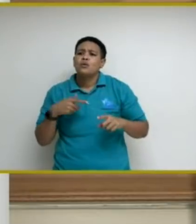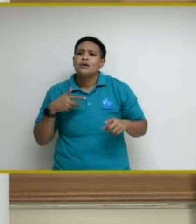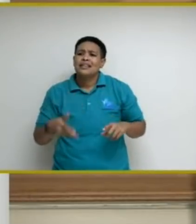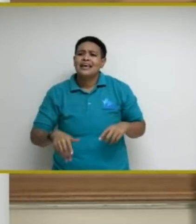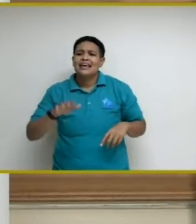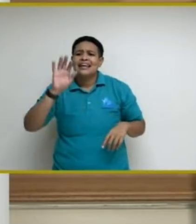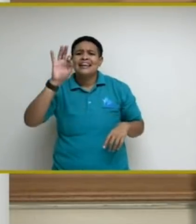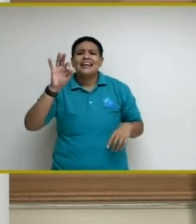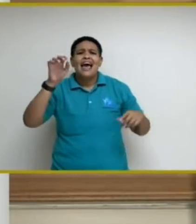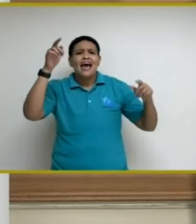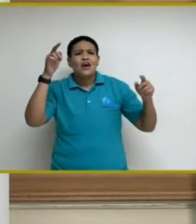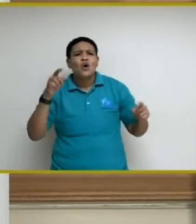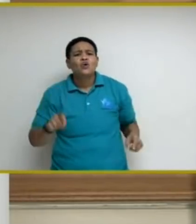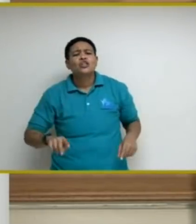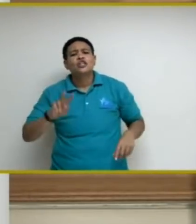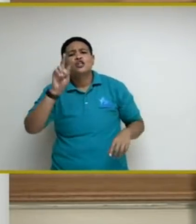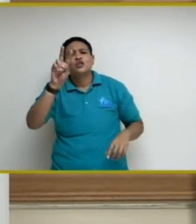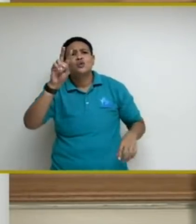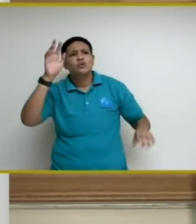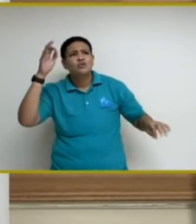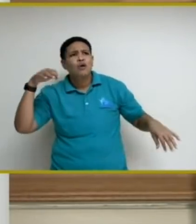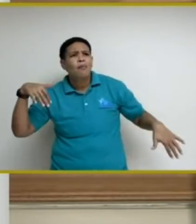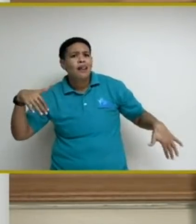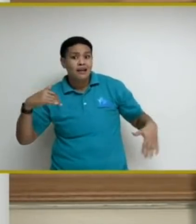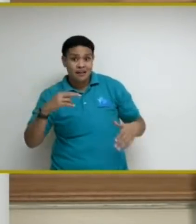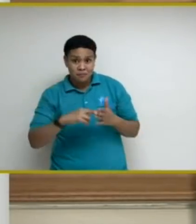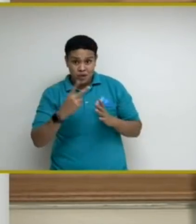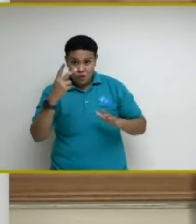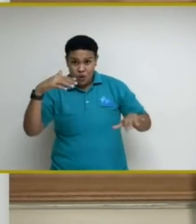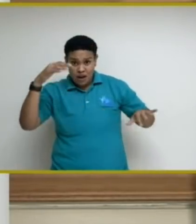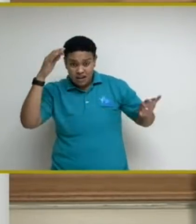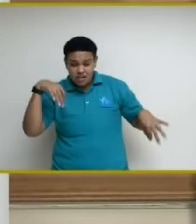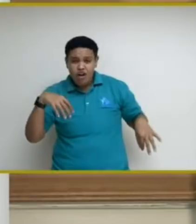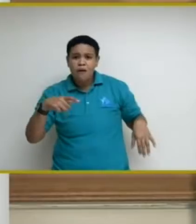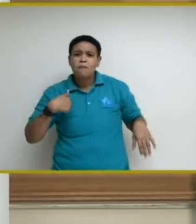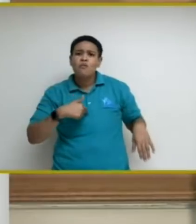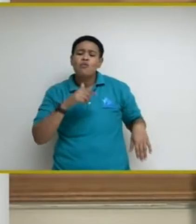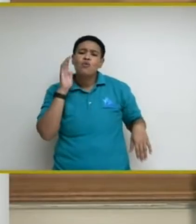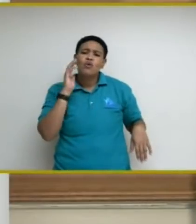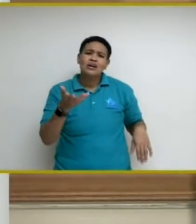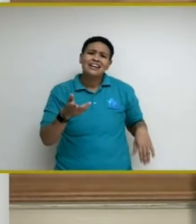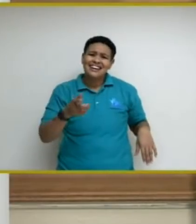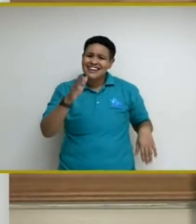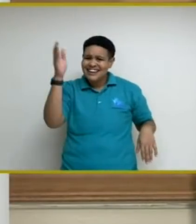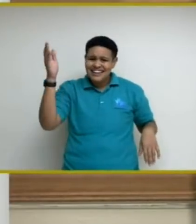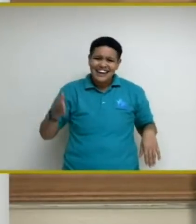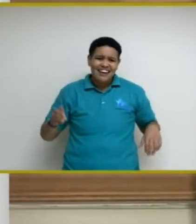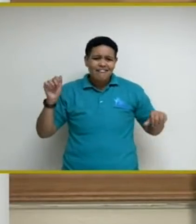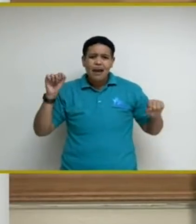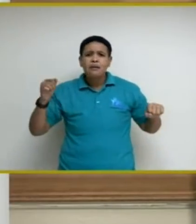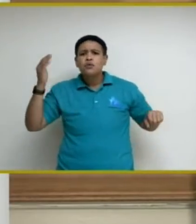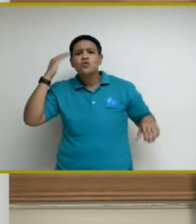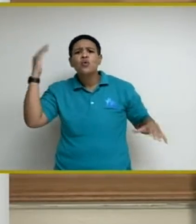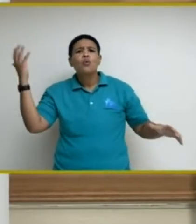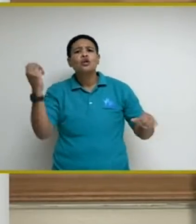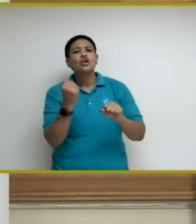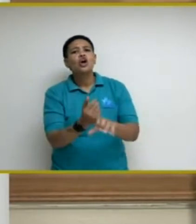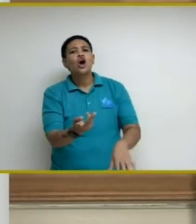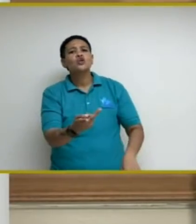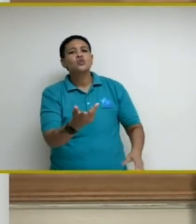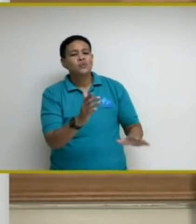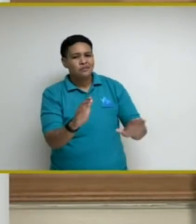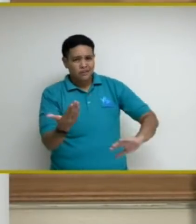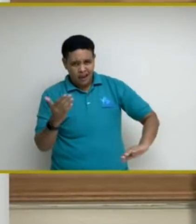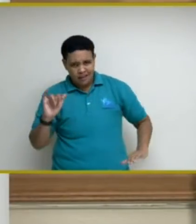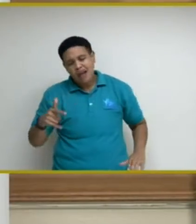9 coincidental, 2 indeterminate, is it that the 2 indeterminate, doctor, we would never be able to know what is going on? Just trying to